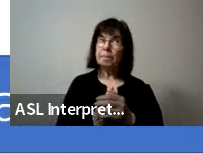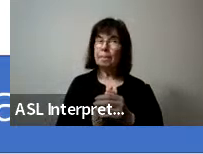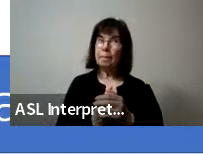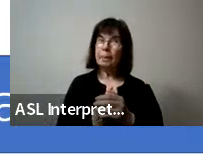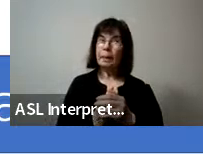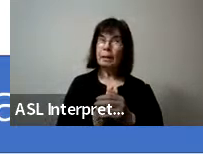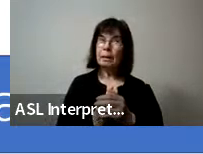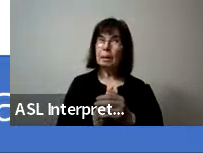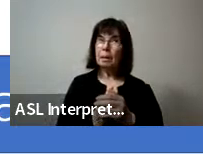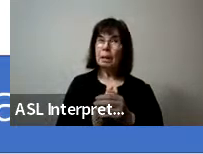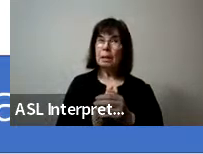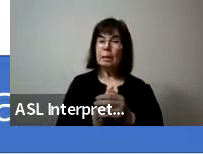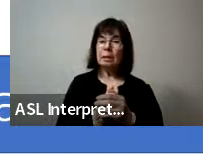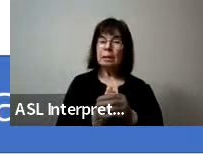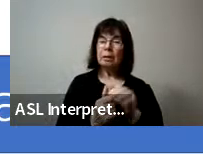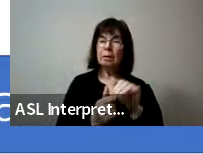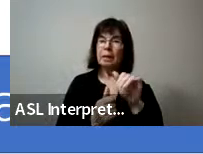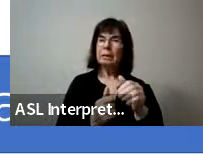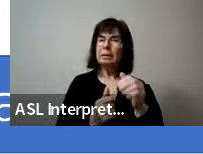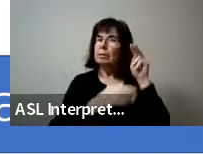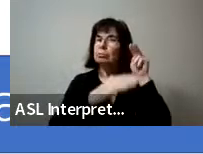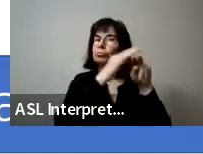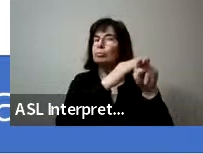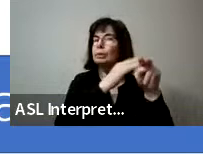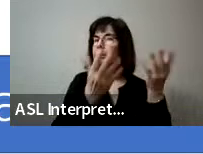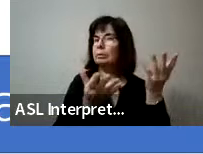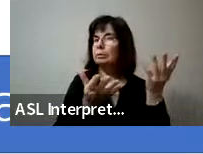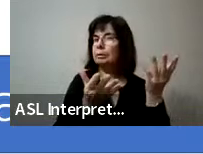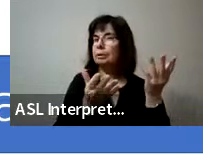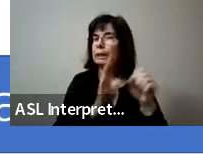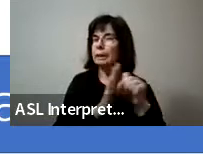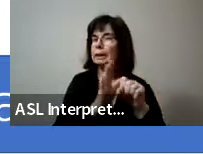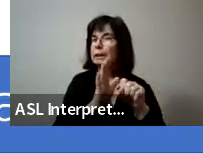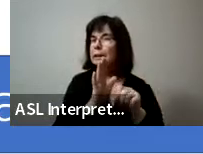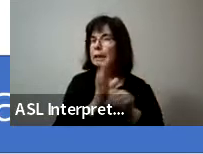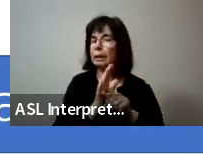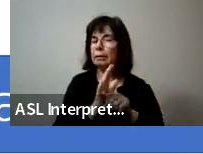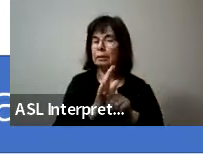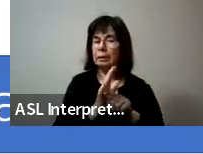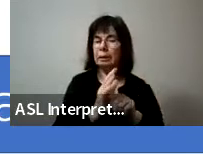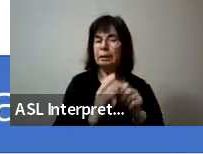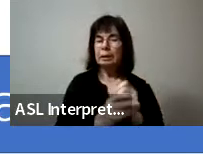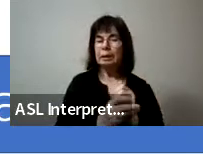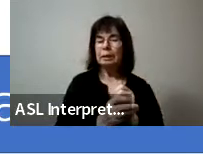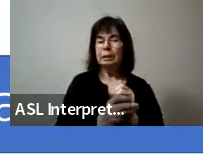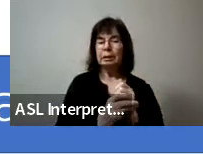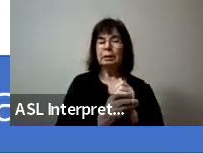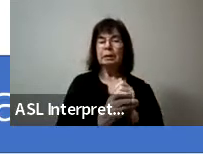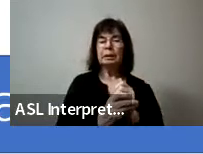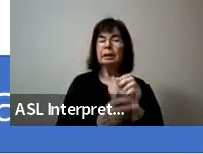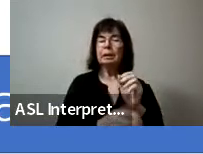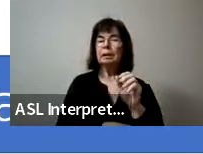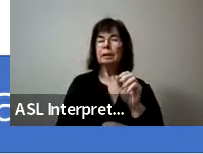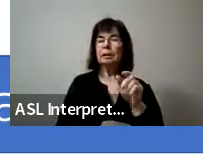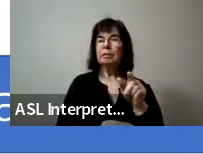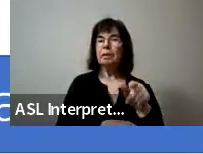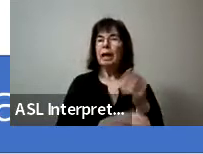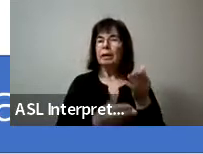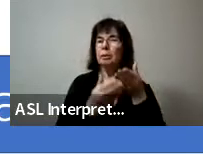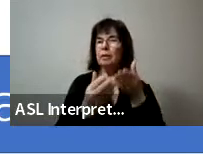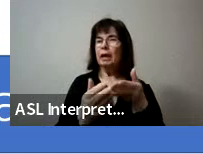That was just the projection that the state, specifically DHCS, had provided to counties.